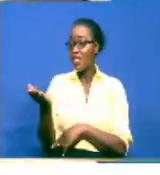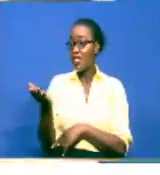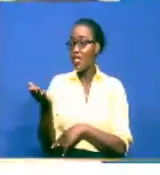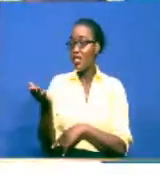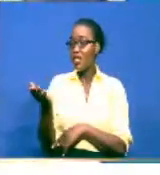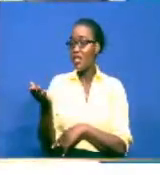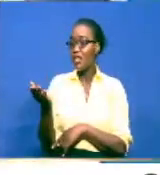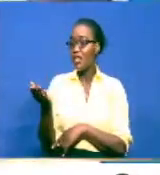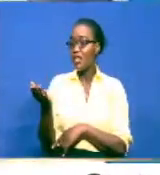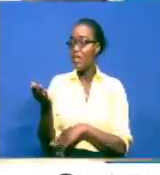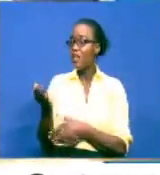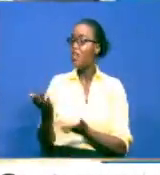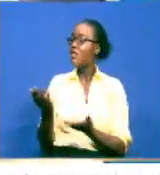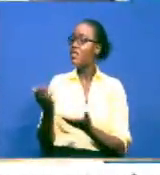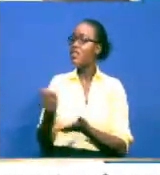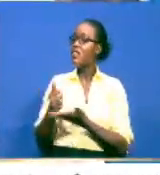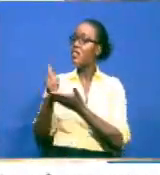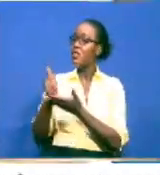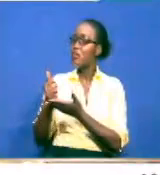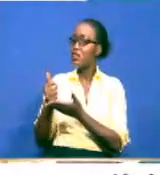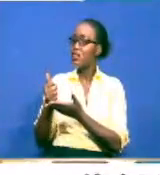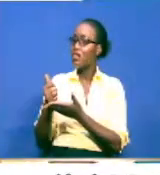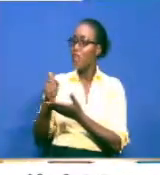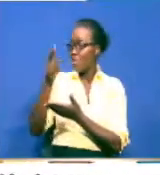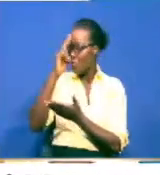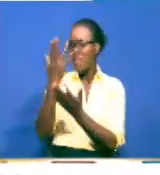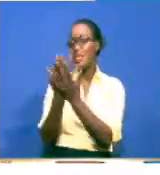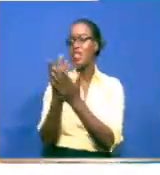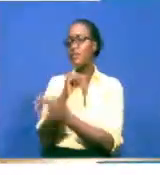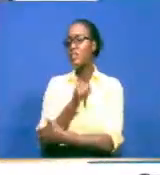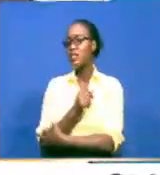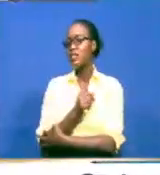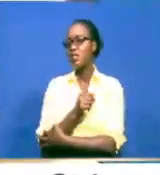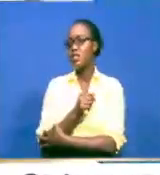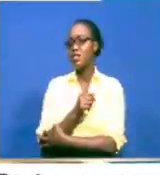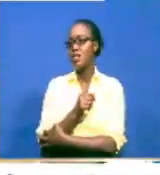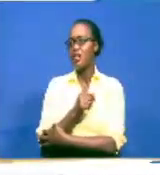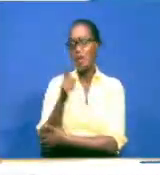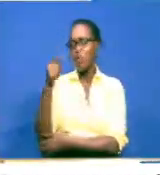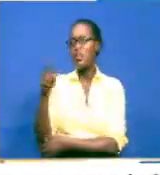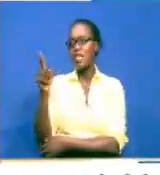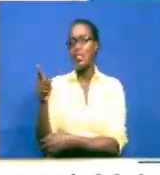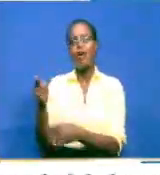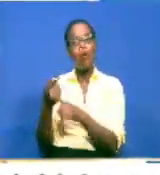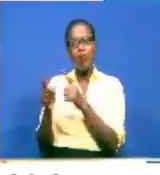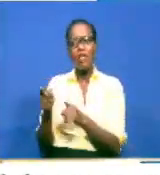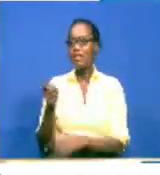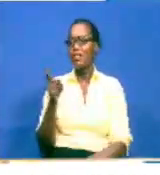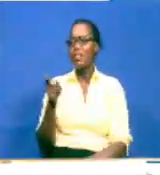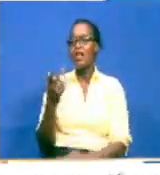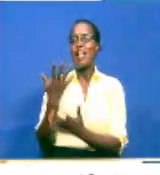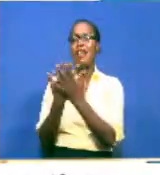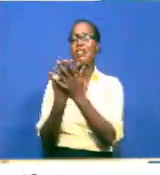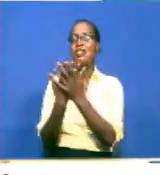the police actually intervened. I'm happy because something happened because the policeman was arrested. Mm-hmm. Yeah, so that was a right move. But what I'm saying, apart from arresting the